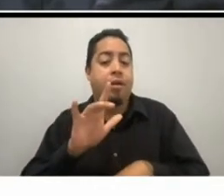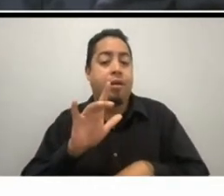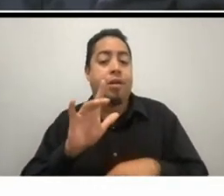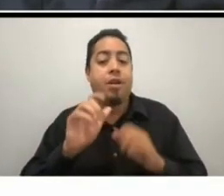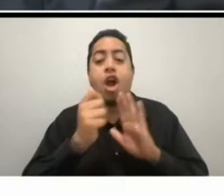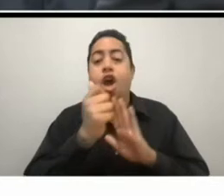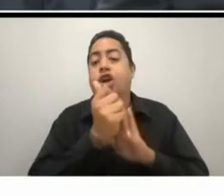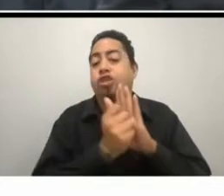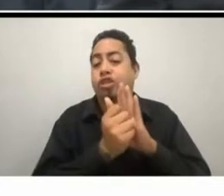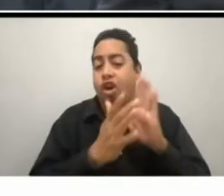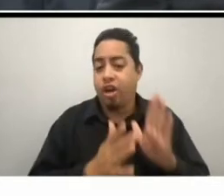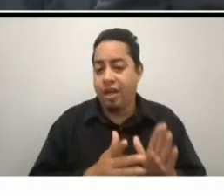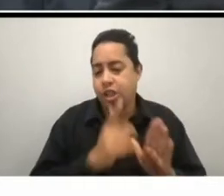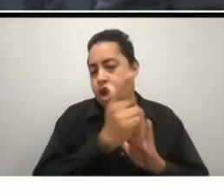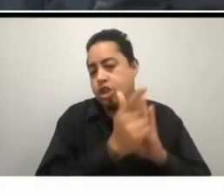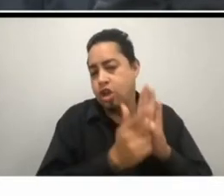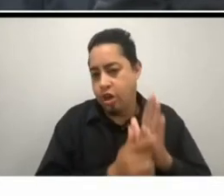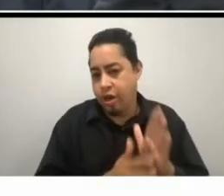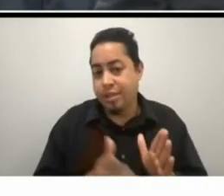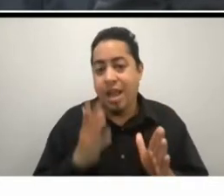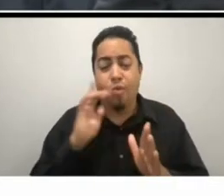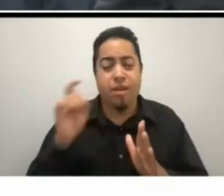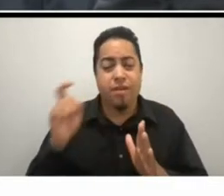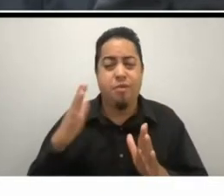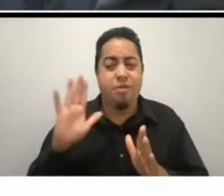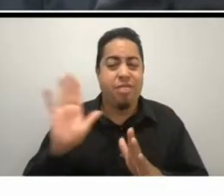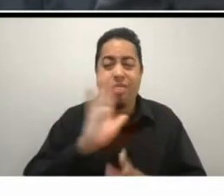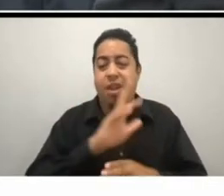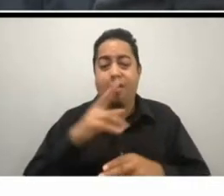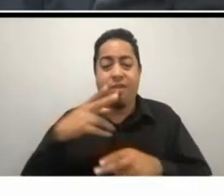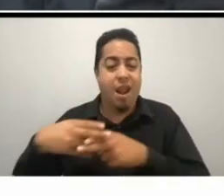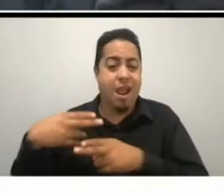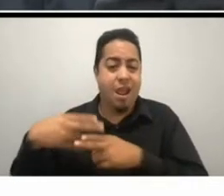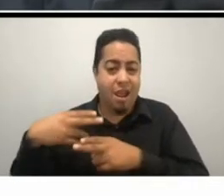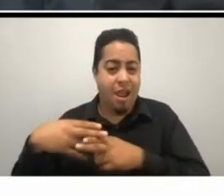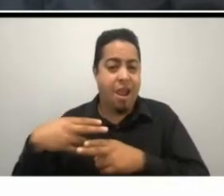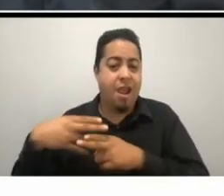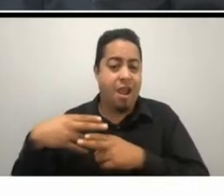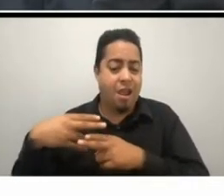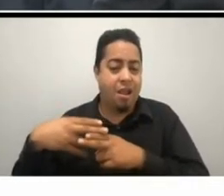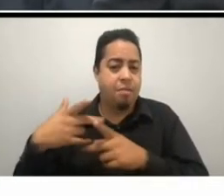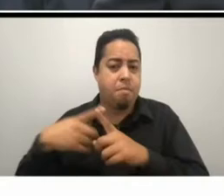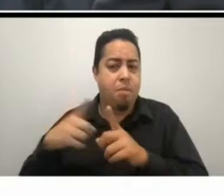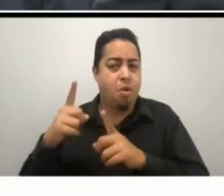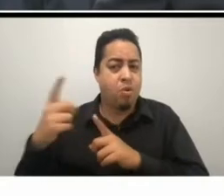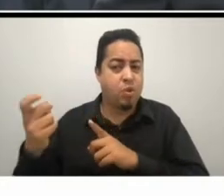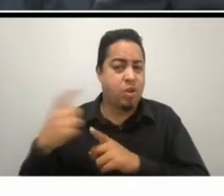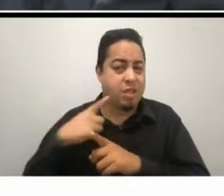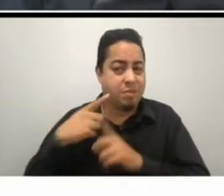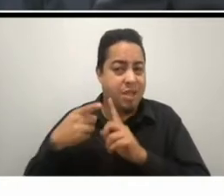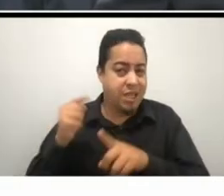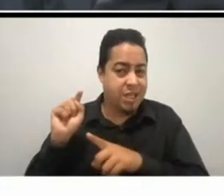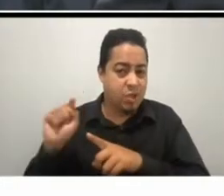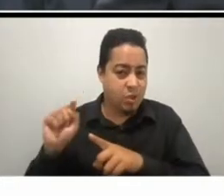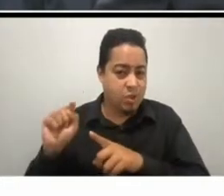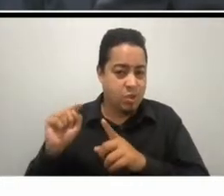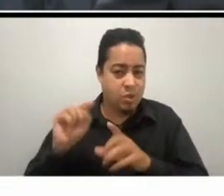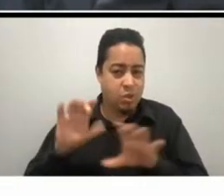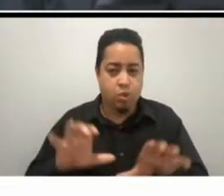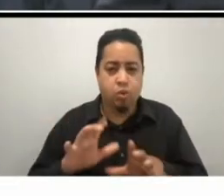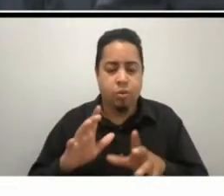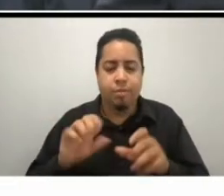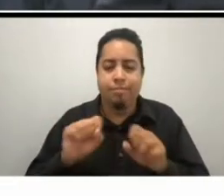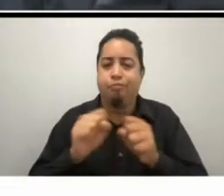attorneys, and I'm going to give you their names. But you are asking me to do something against my oath, and I will not break my